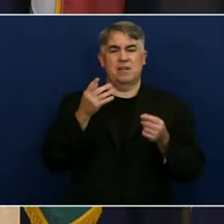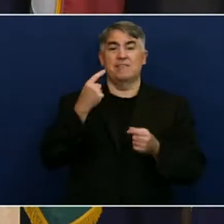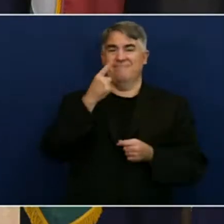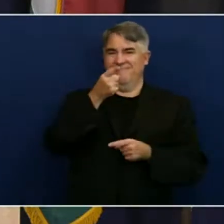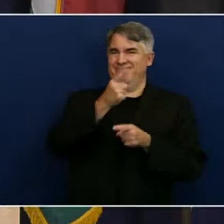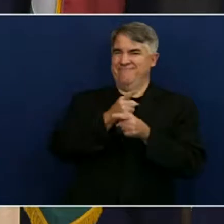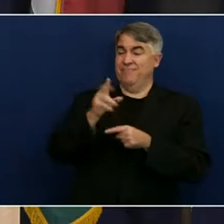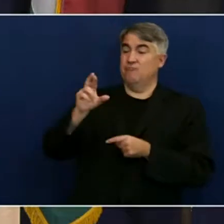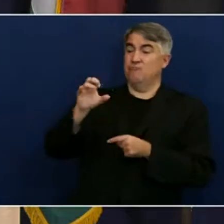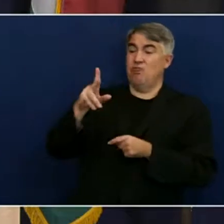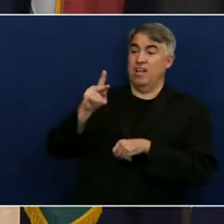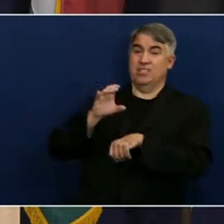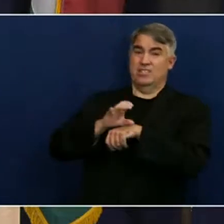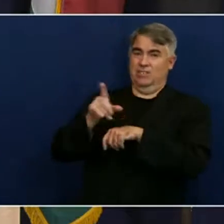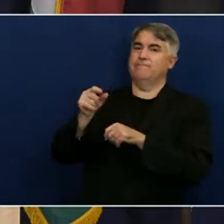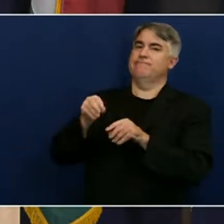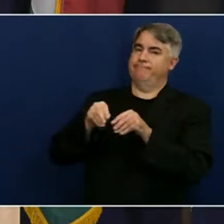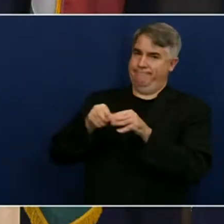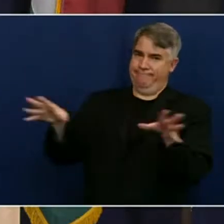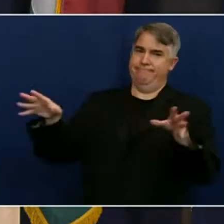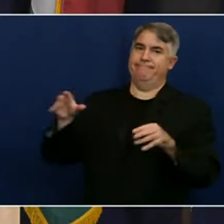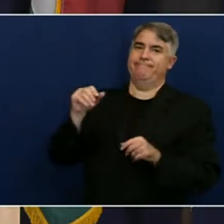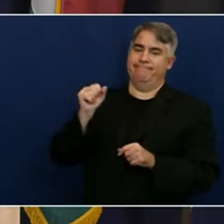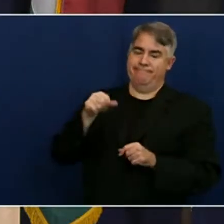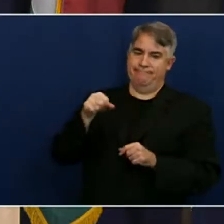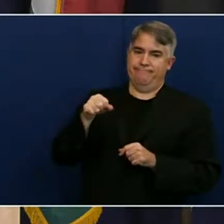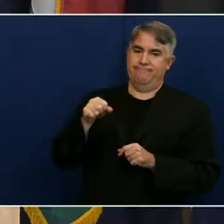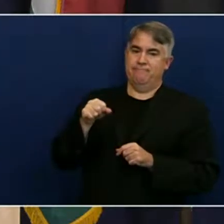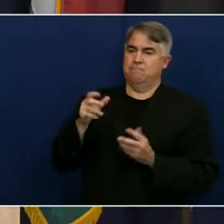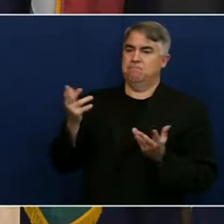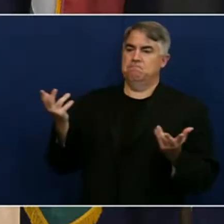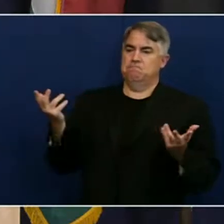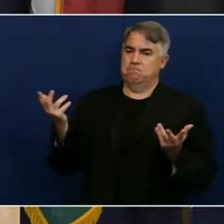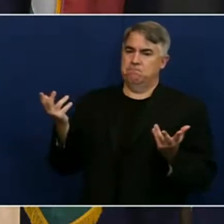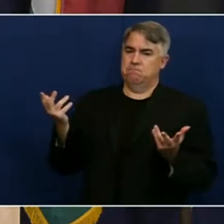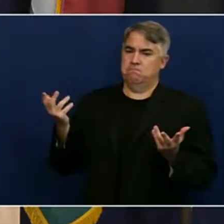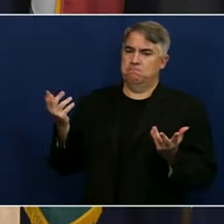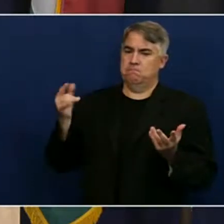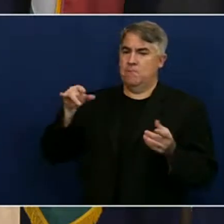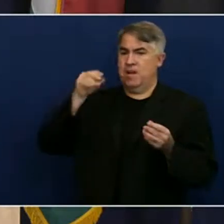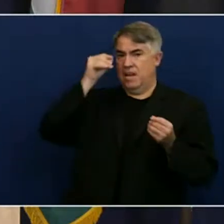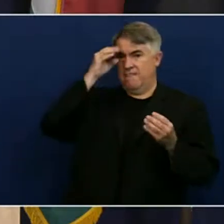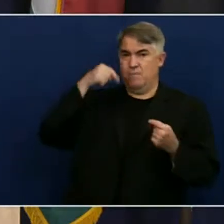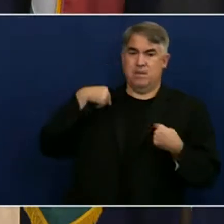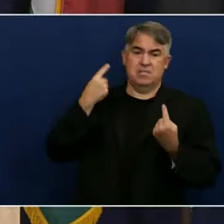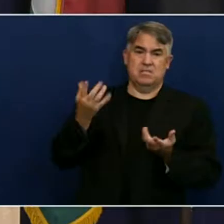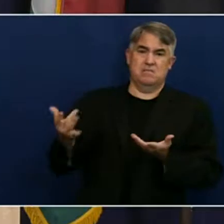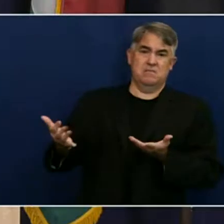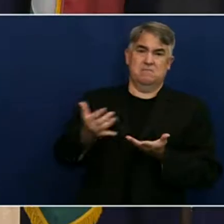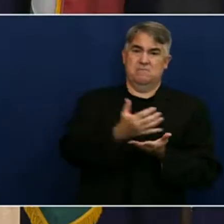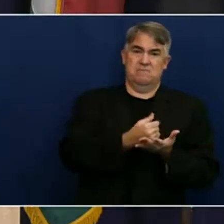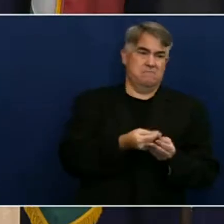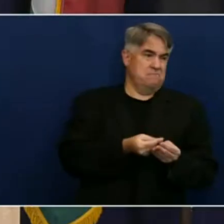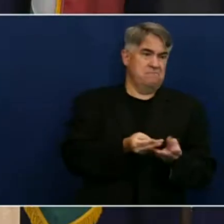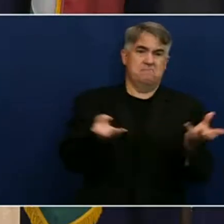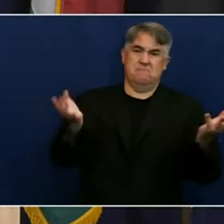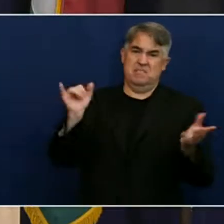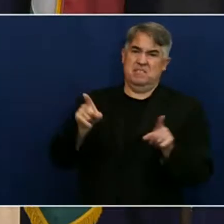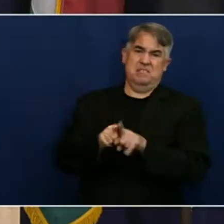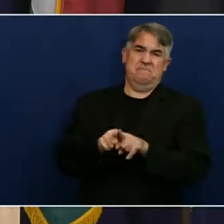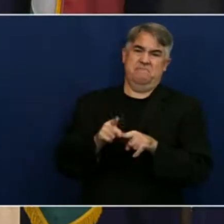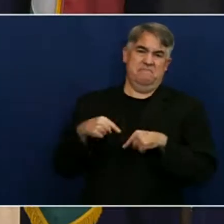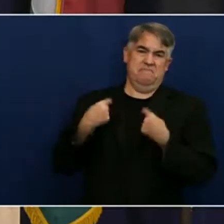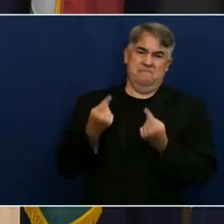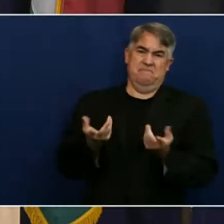but that's the information that we have, and we share that on a weekly basis, the various settings where our outbreaks